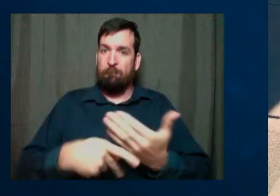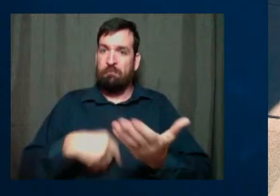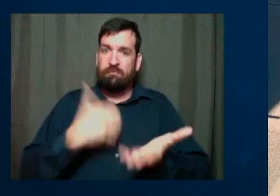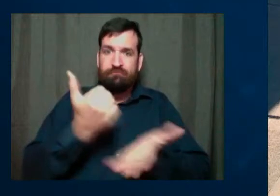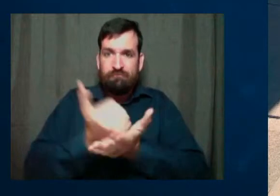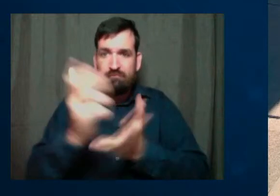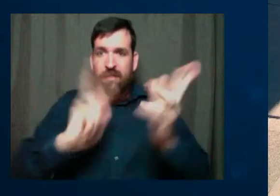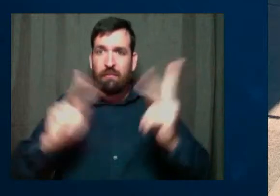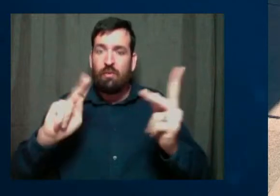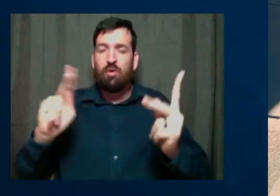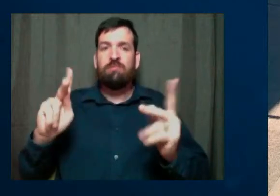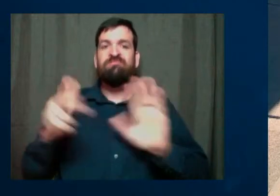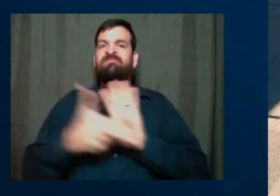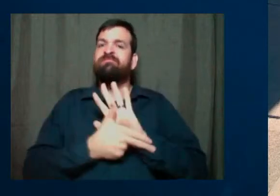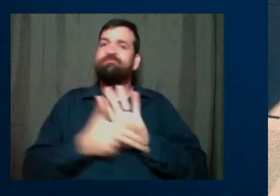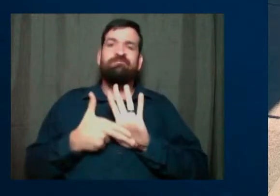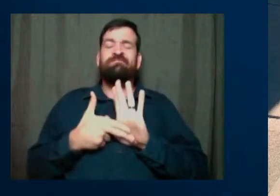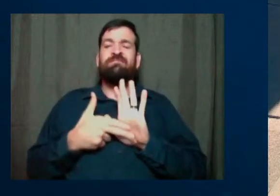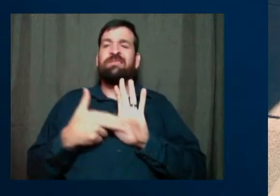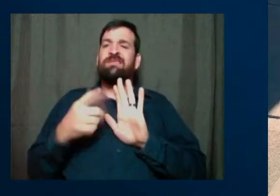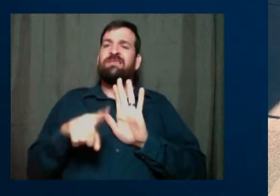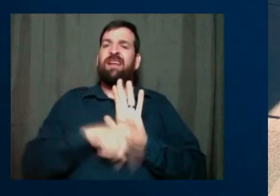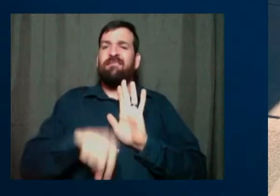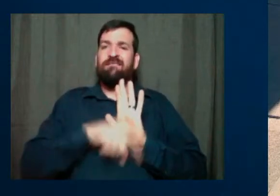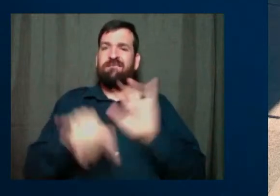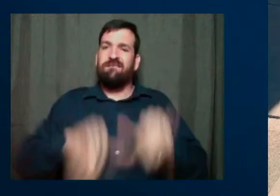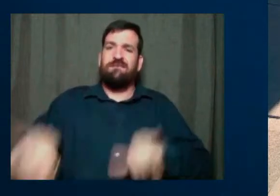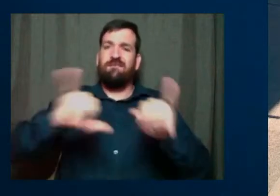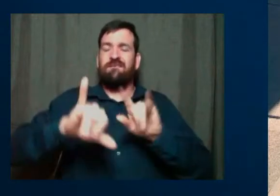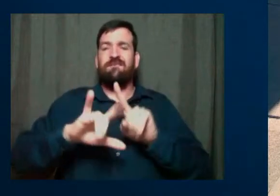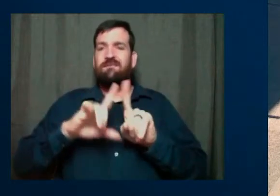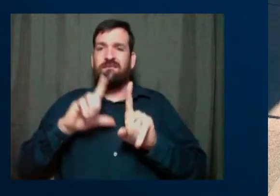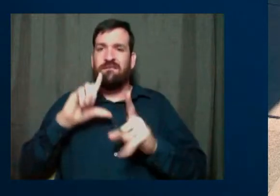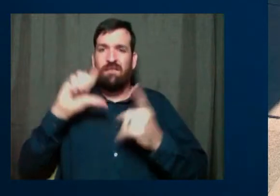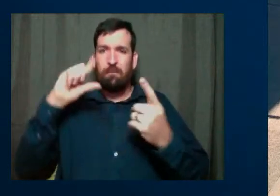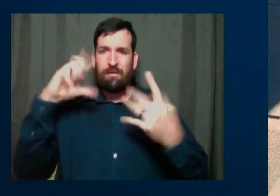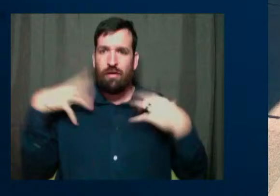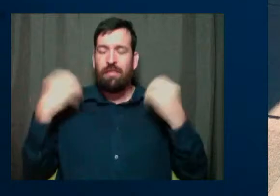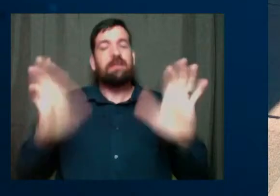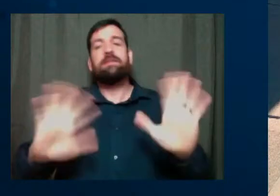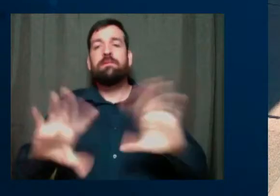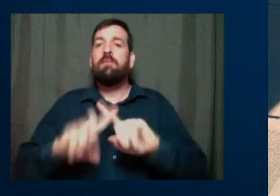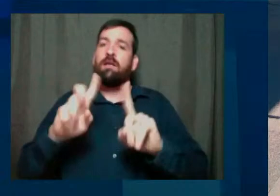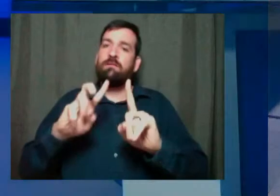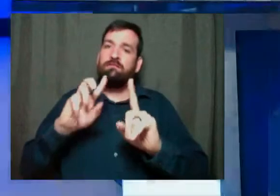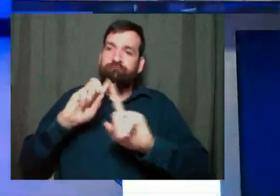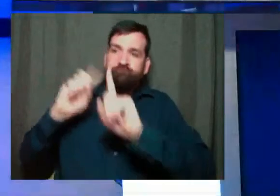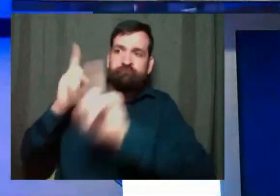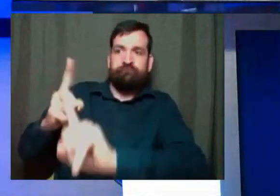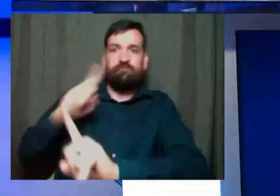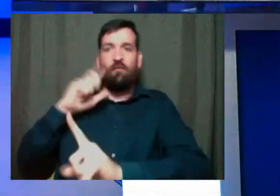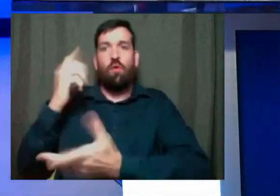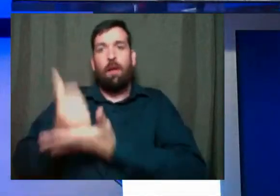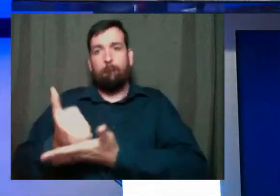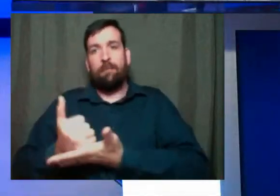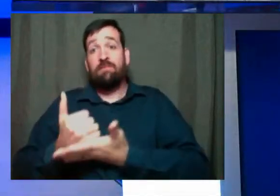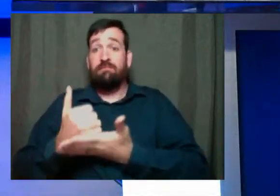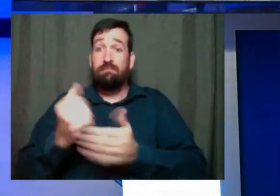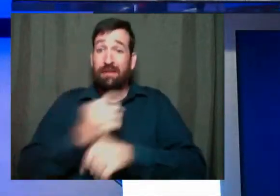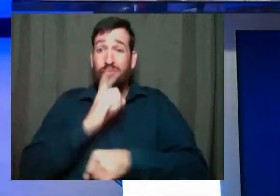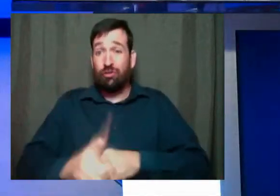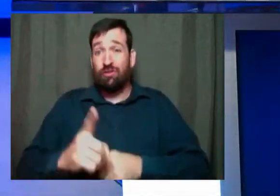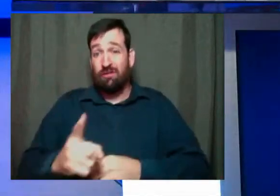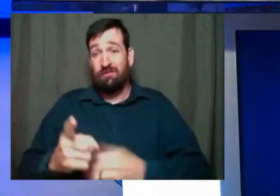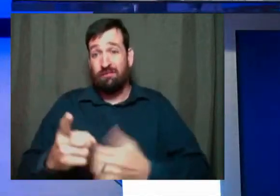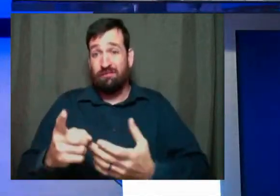the stigma, not just talk about it, but to get active help and get out there and make sure you're getting help. So we just